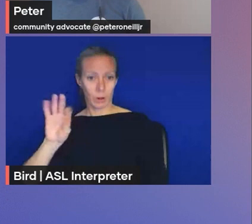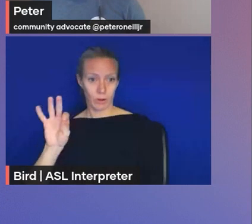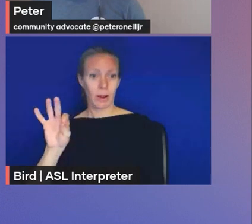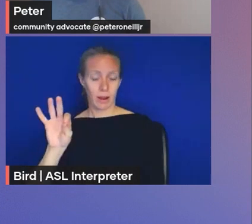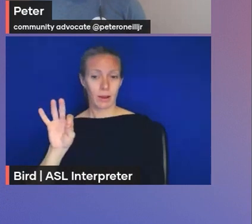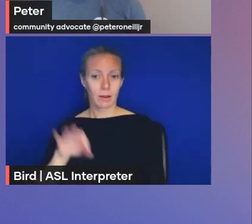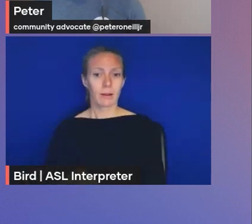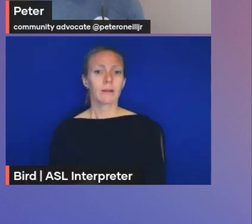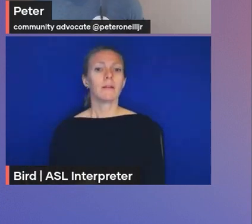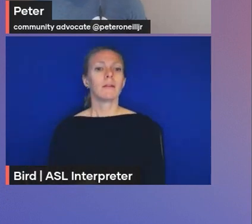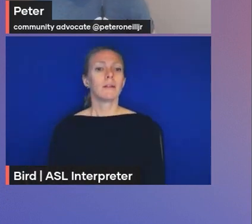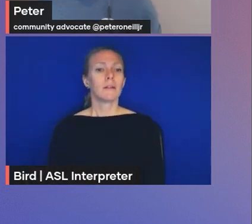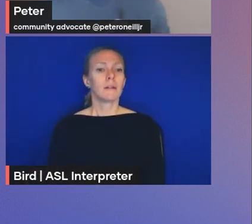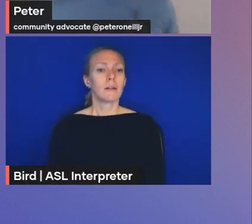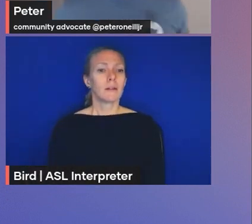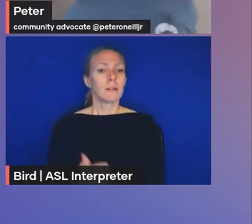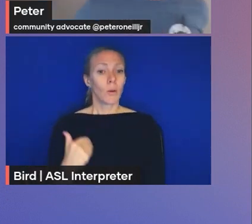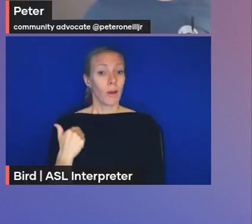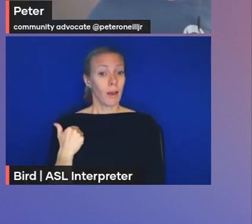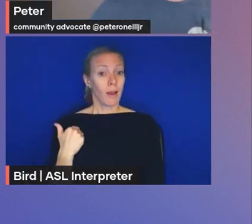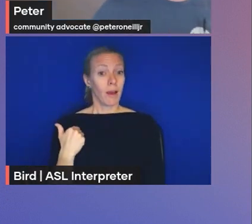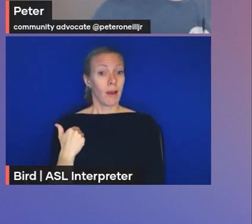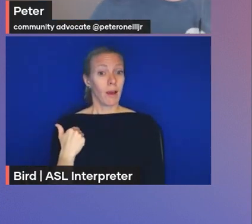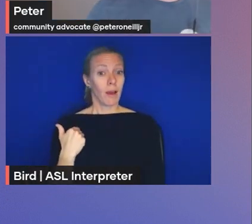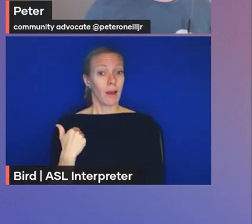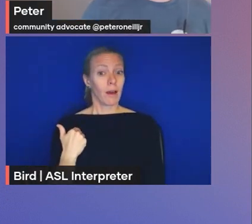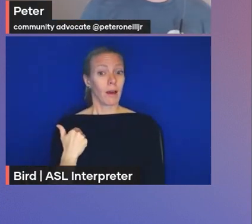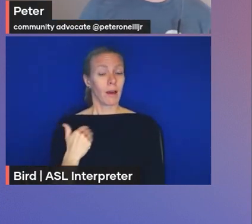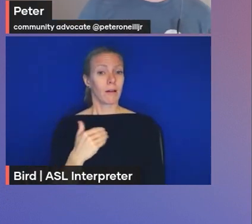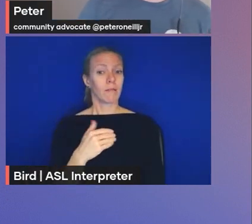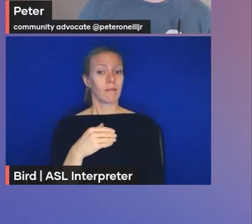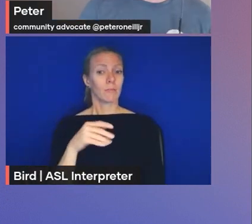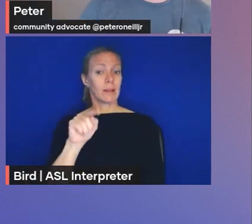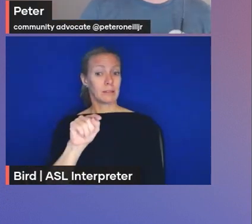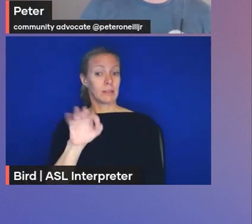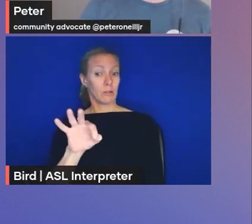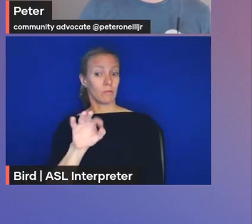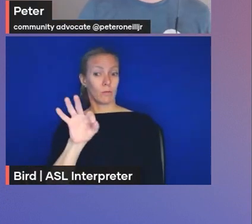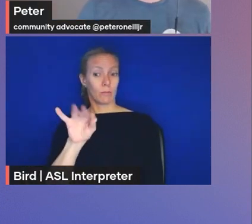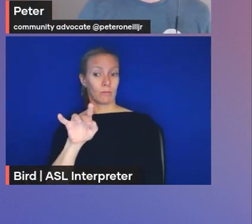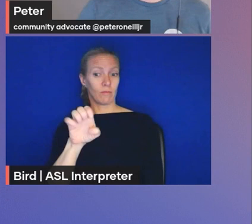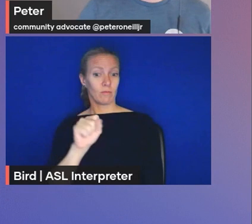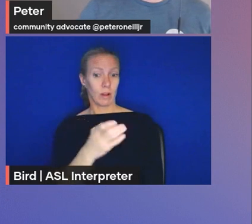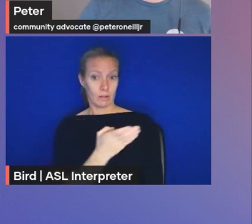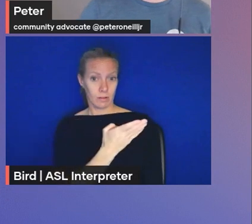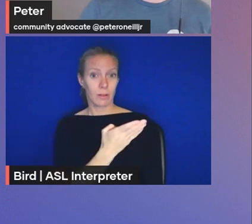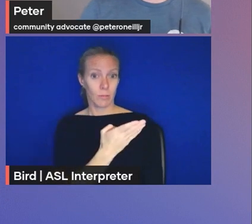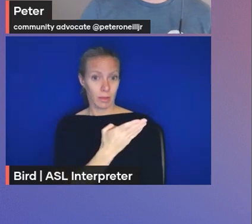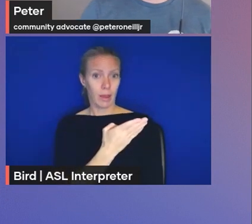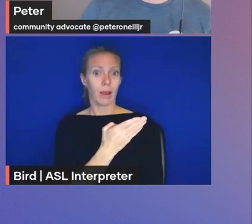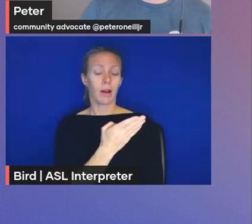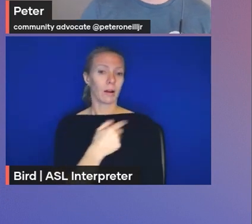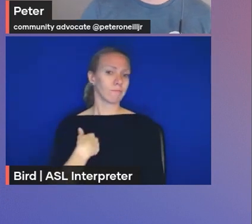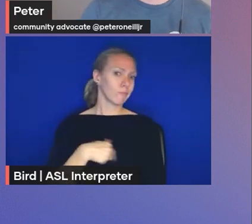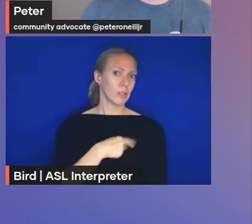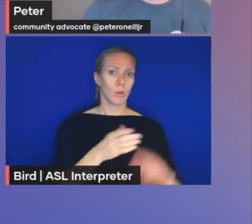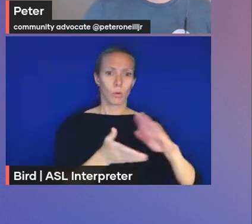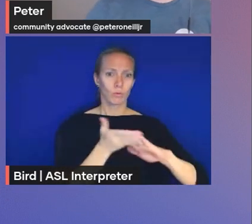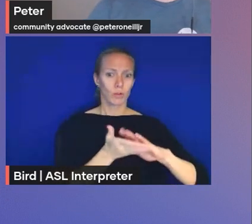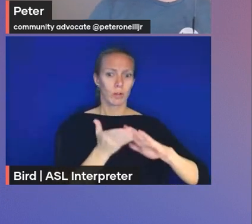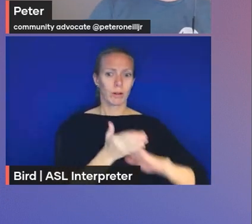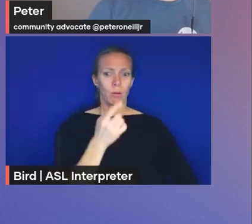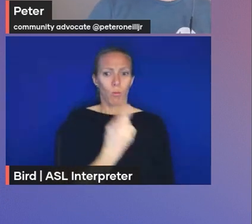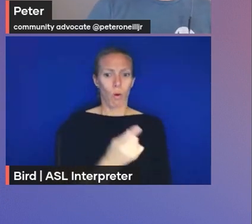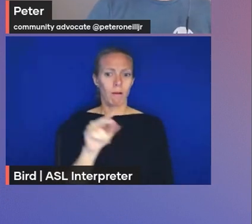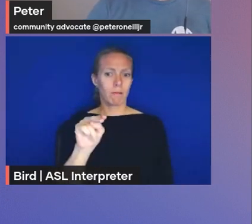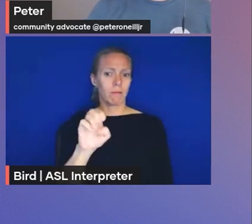have my Terraform files up here in the main file. We're just running one network module